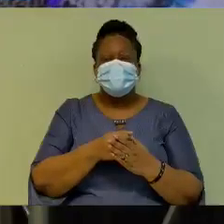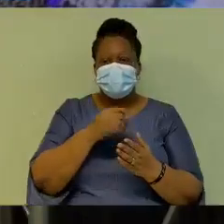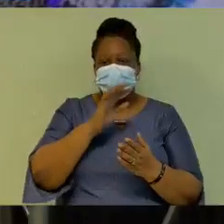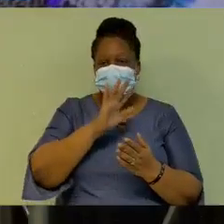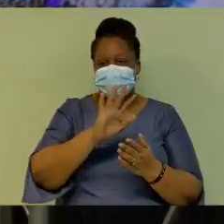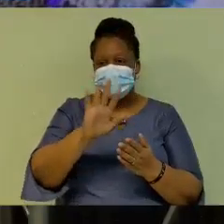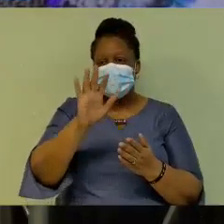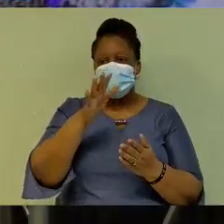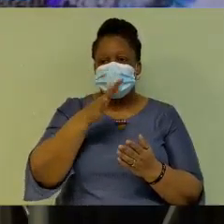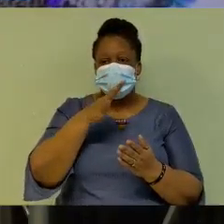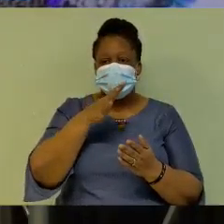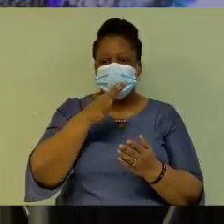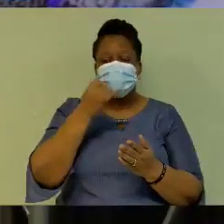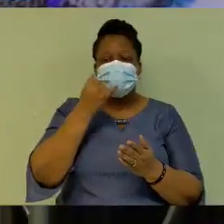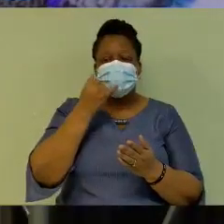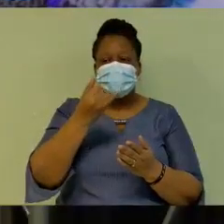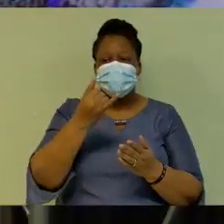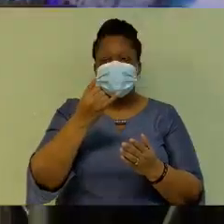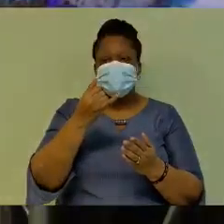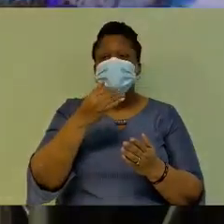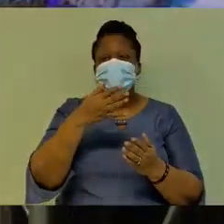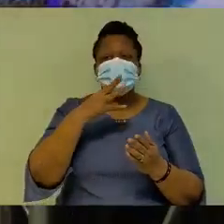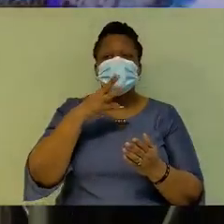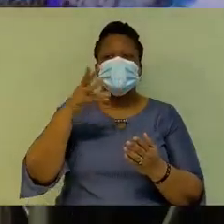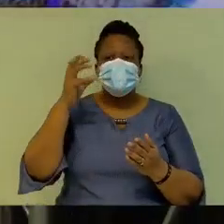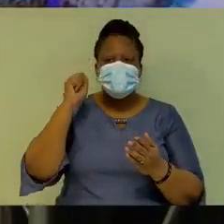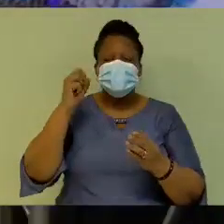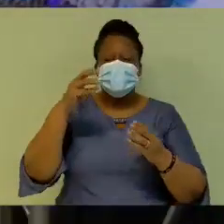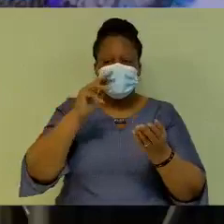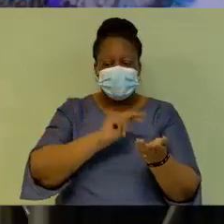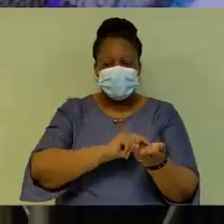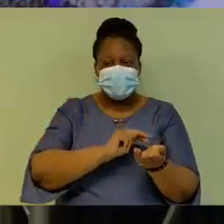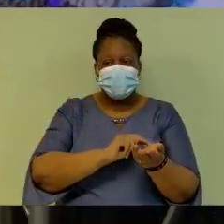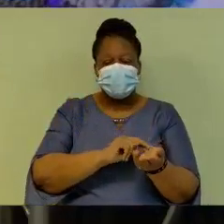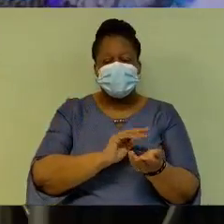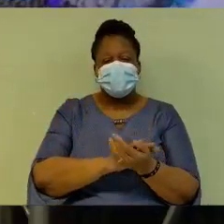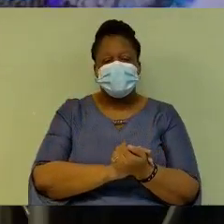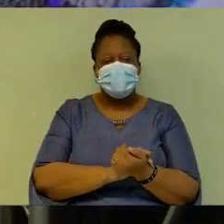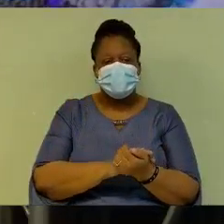many years. So kudos to all the nurses.